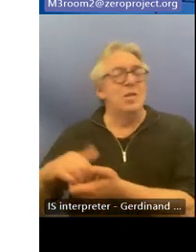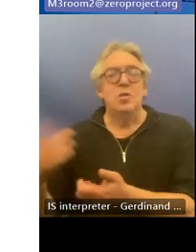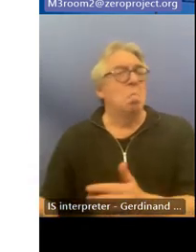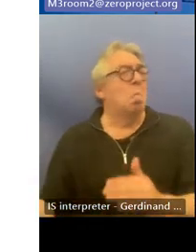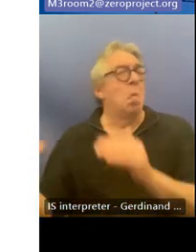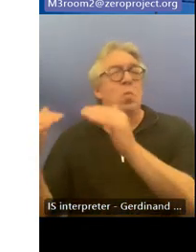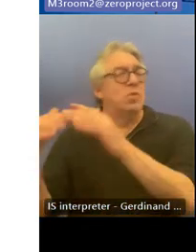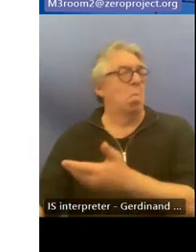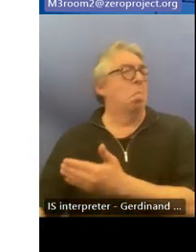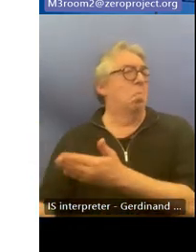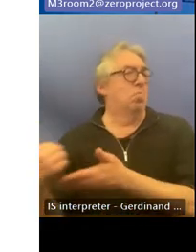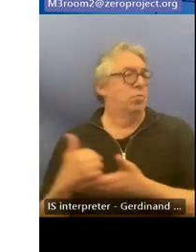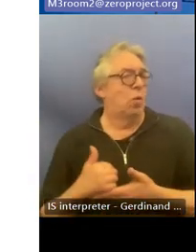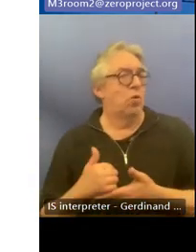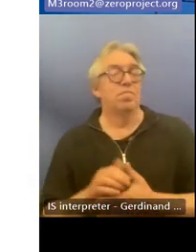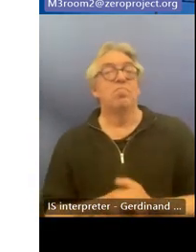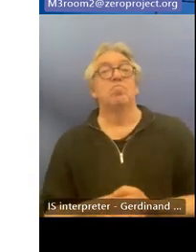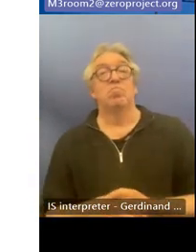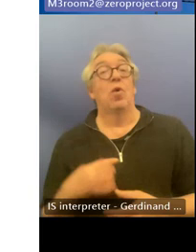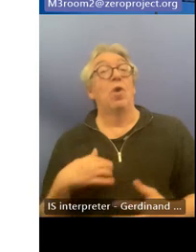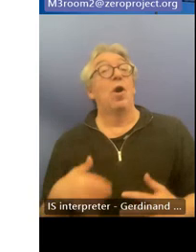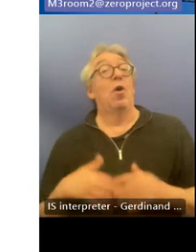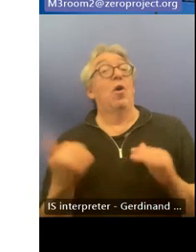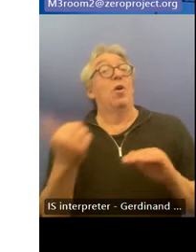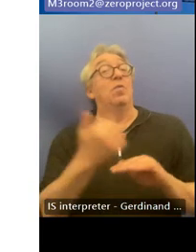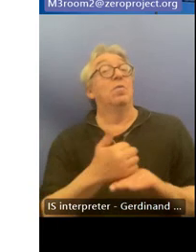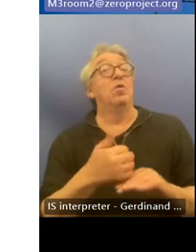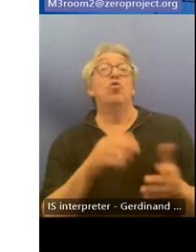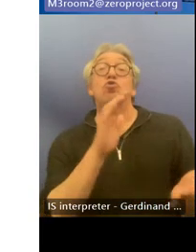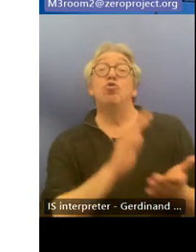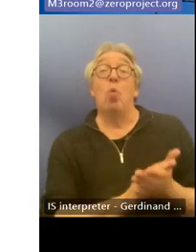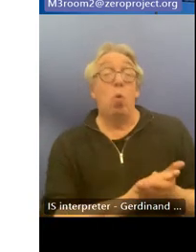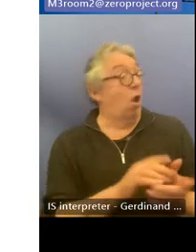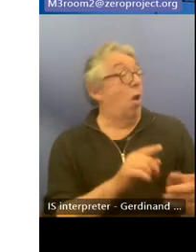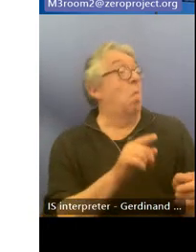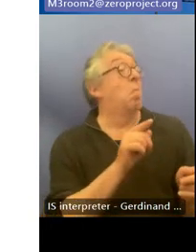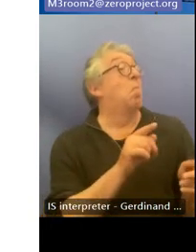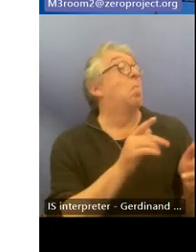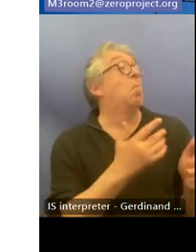our pilot in the country from school to school, then